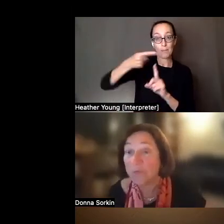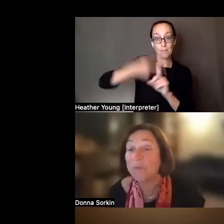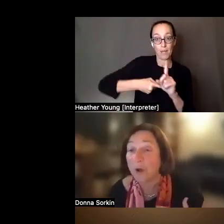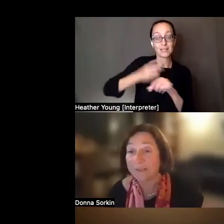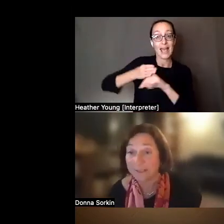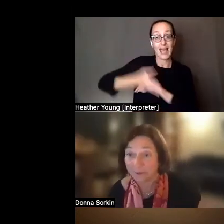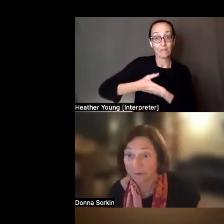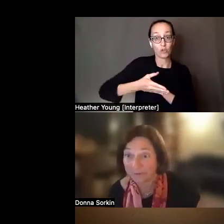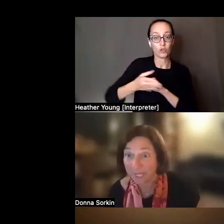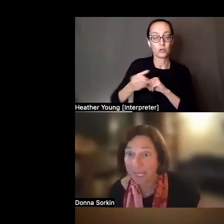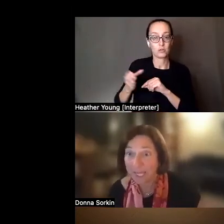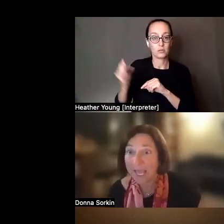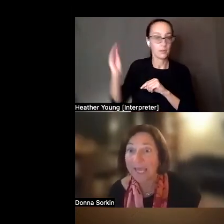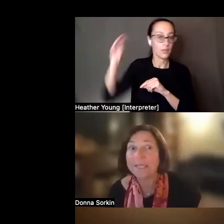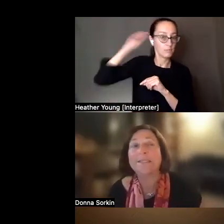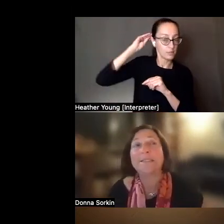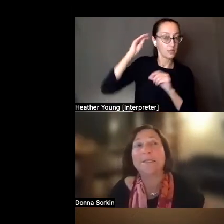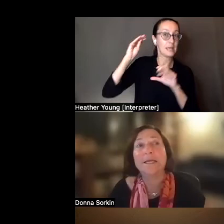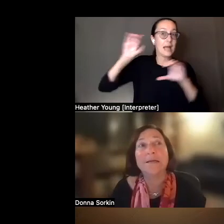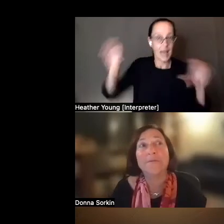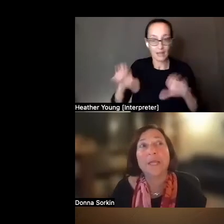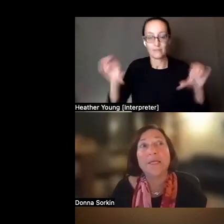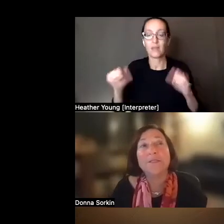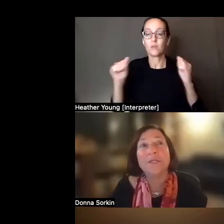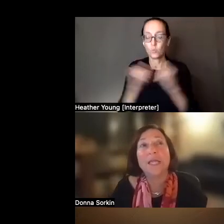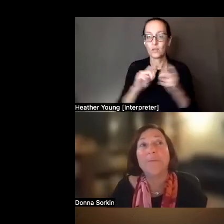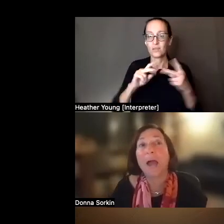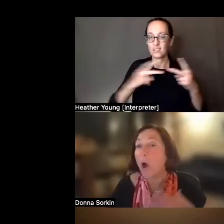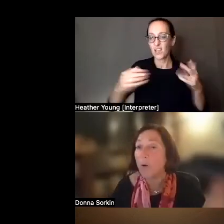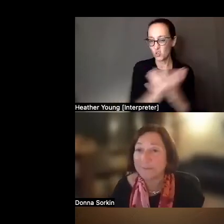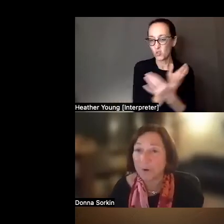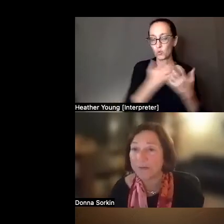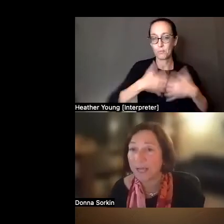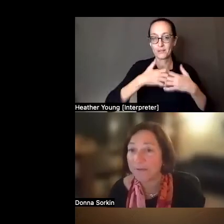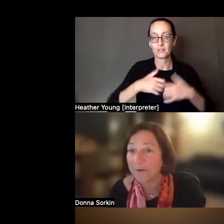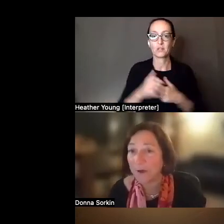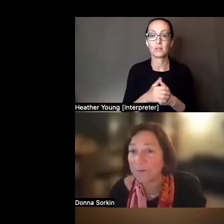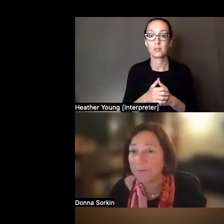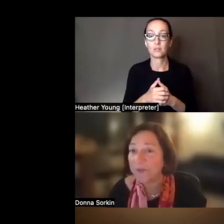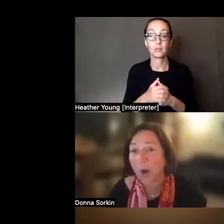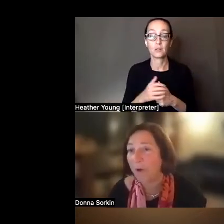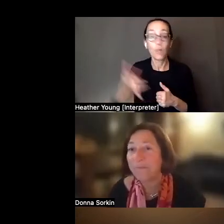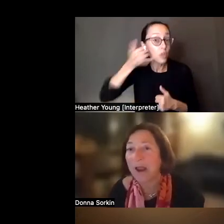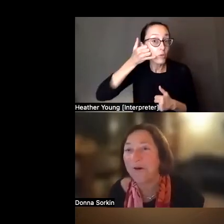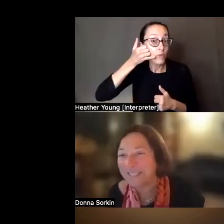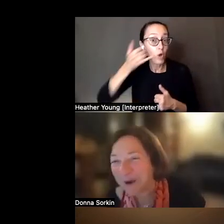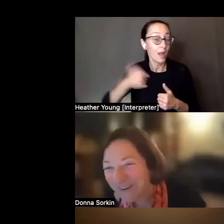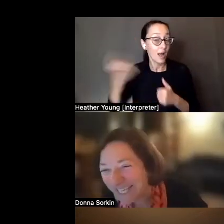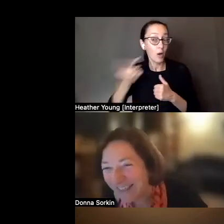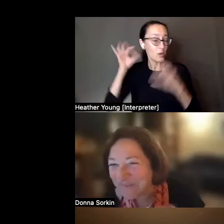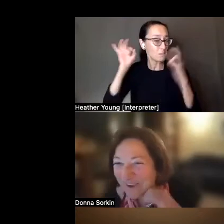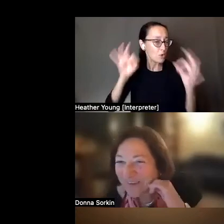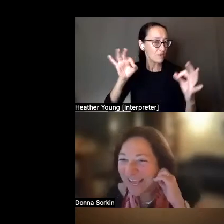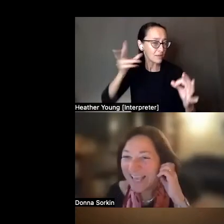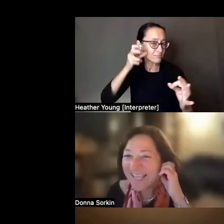new processor. And am I always perfect on the phone? No, I'm not always perfect on